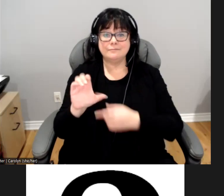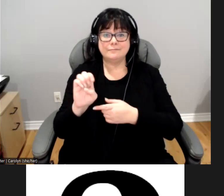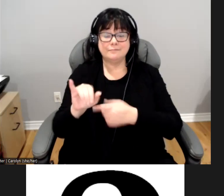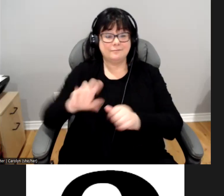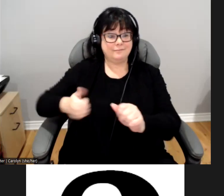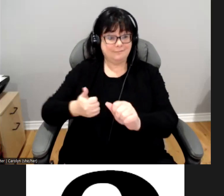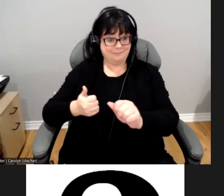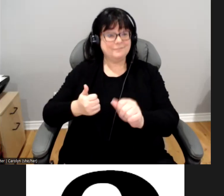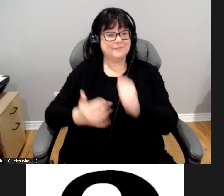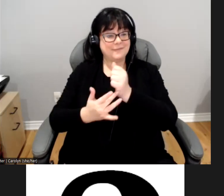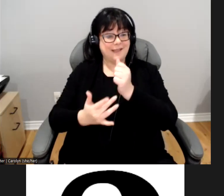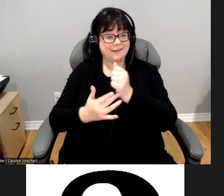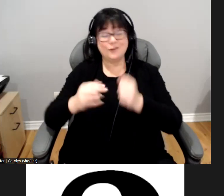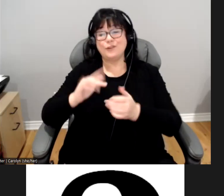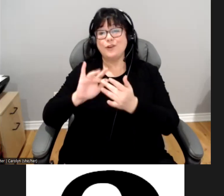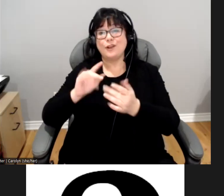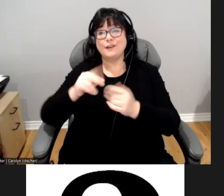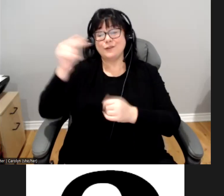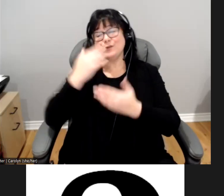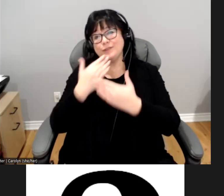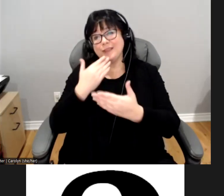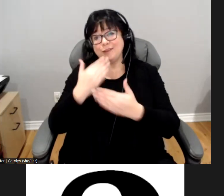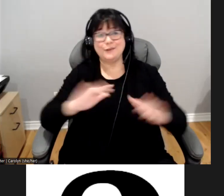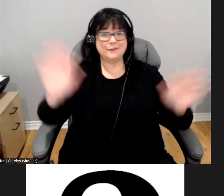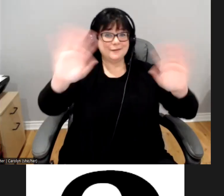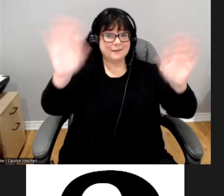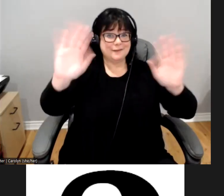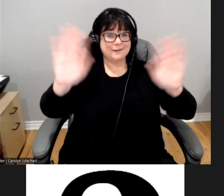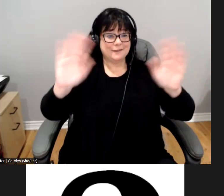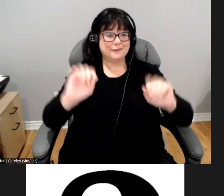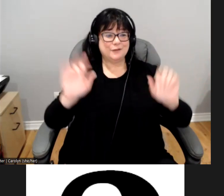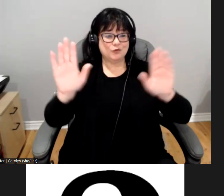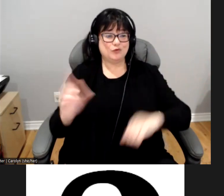for all your work on this from Contact North. Thank you so much. Have a great day.